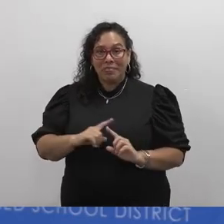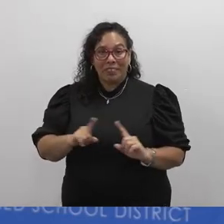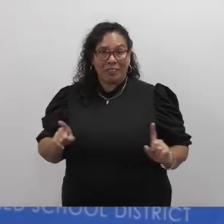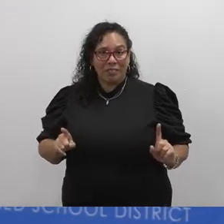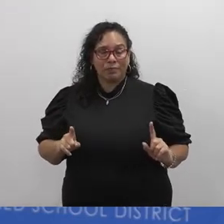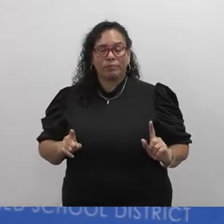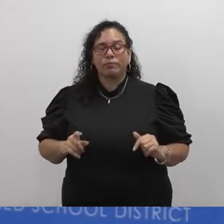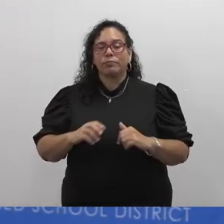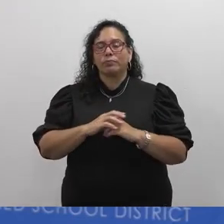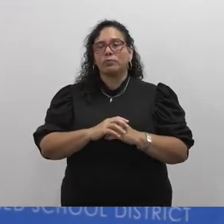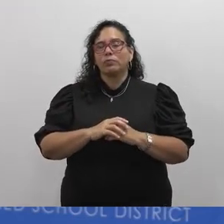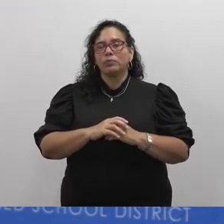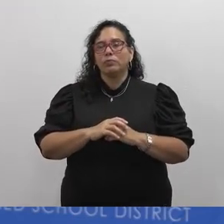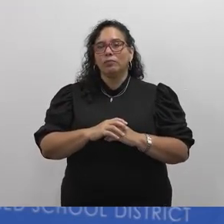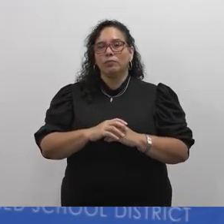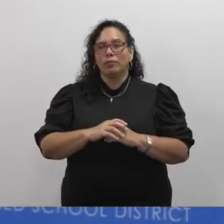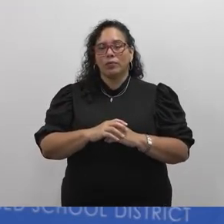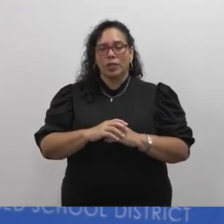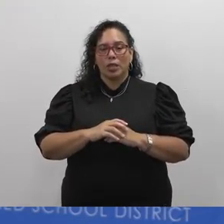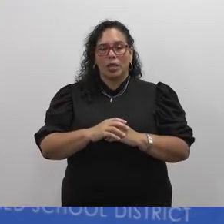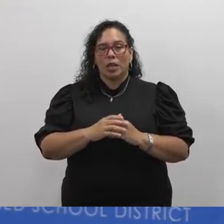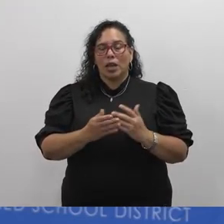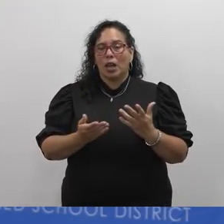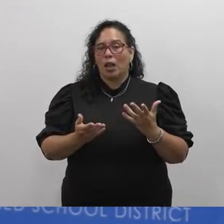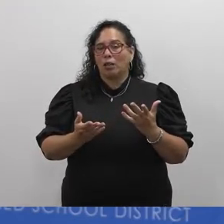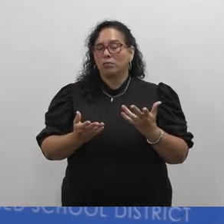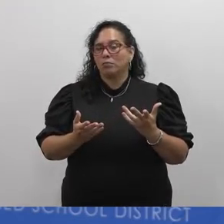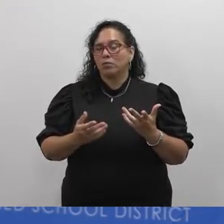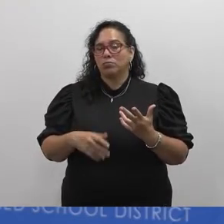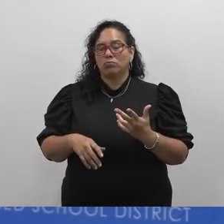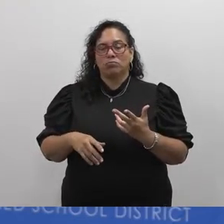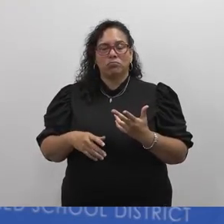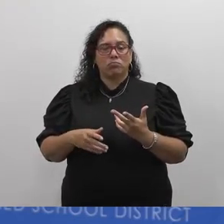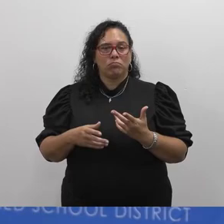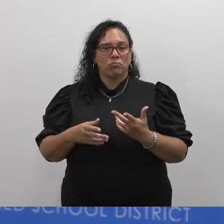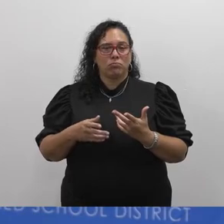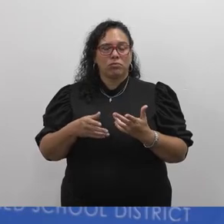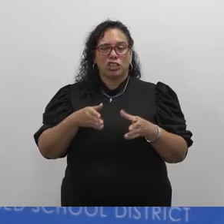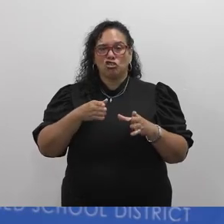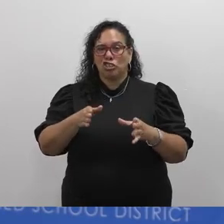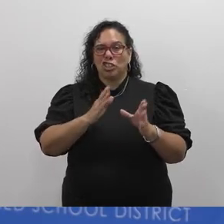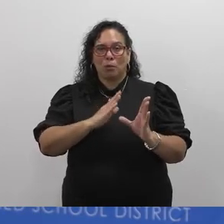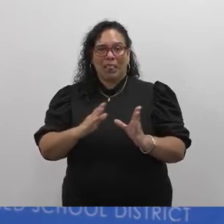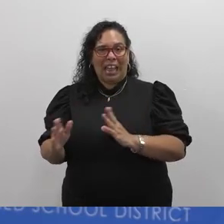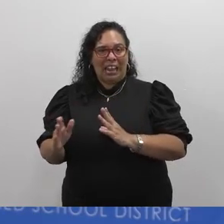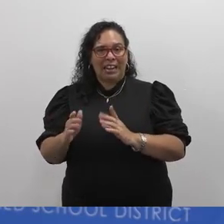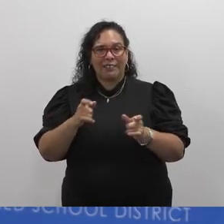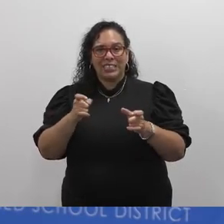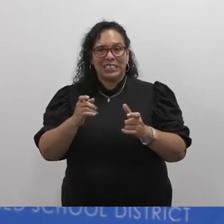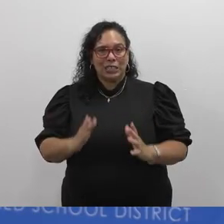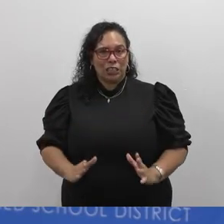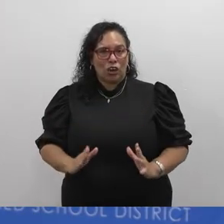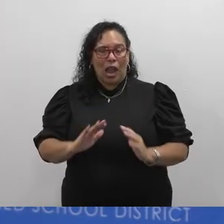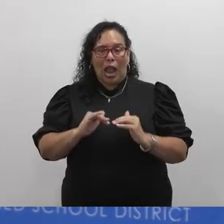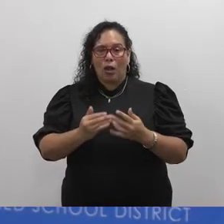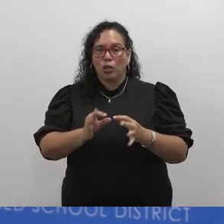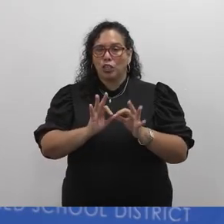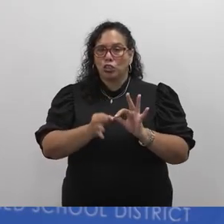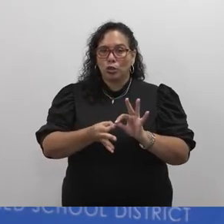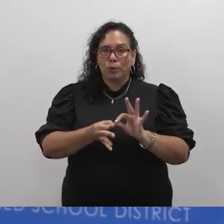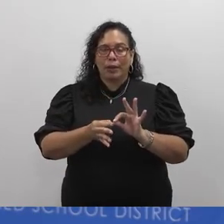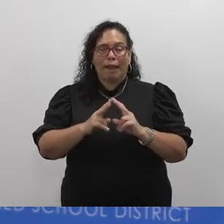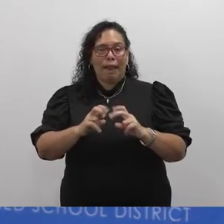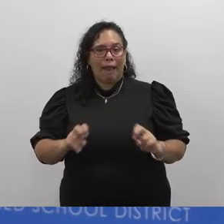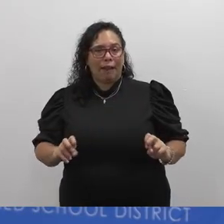we either may need from AJ or a strategic planning facilitator around how to interpret and analyze community